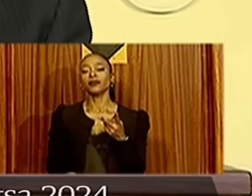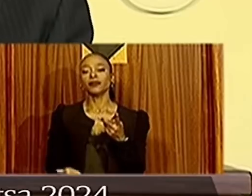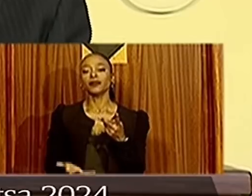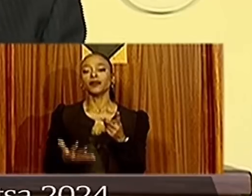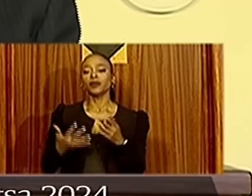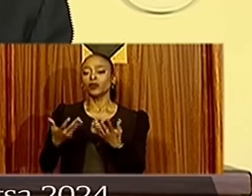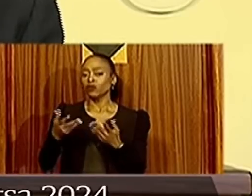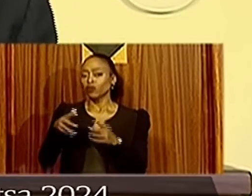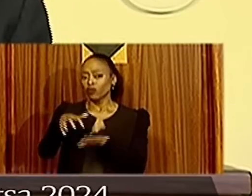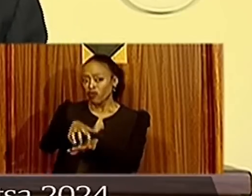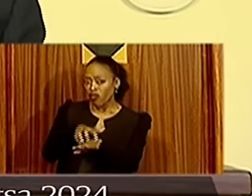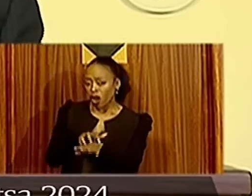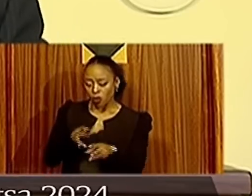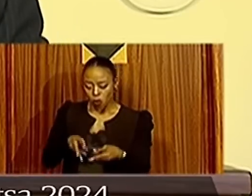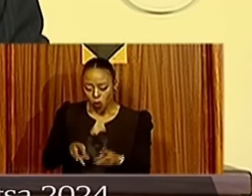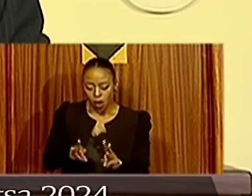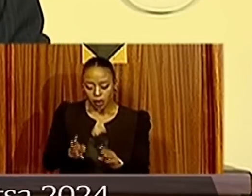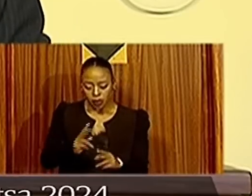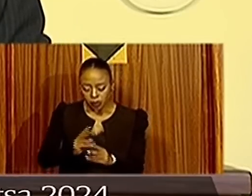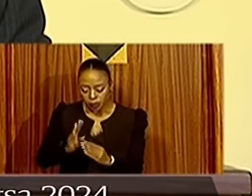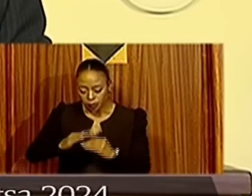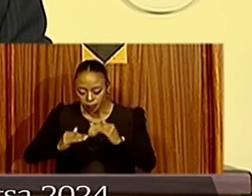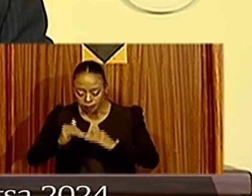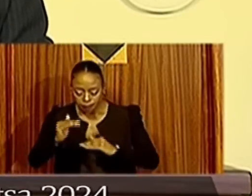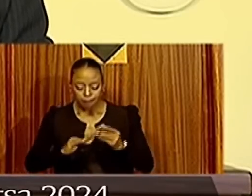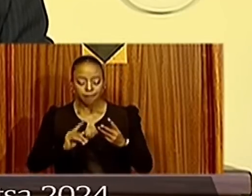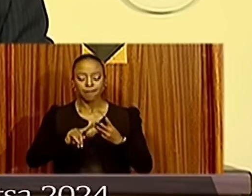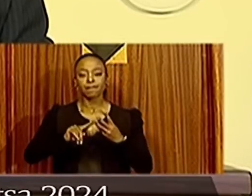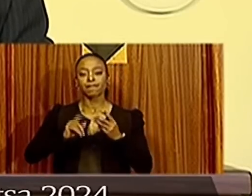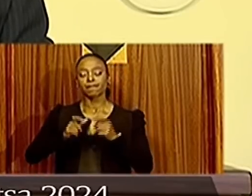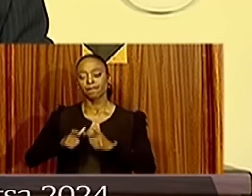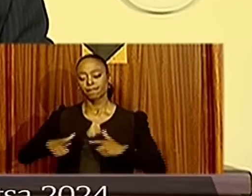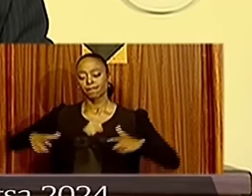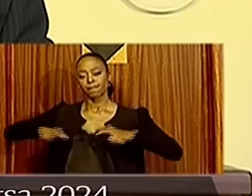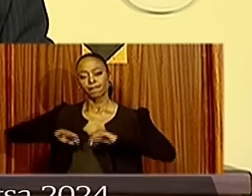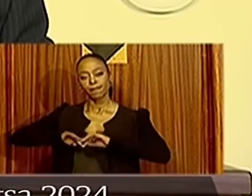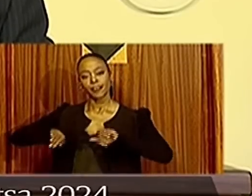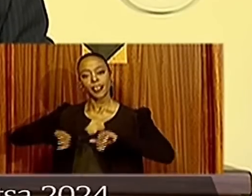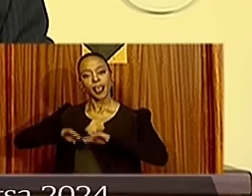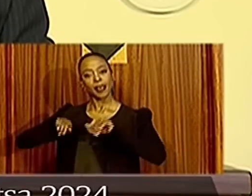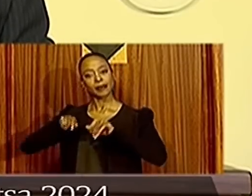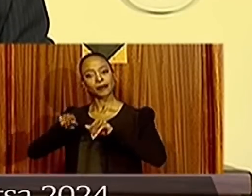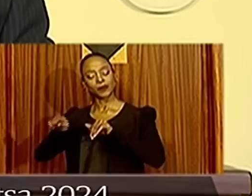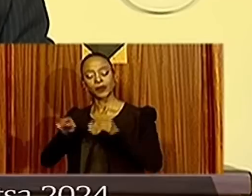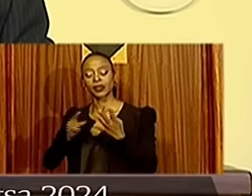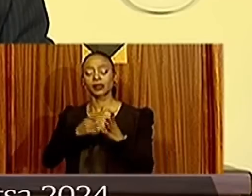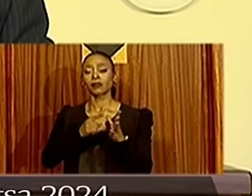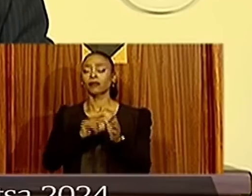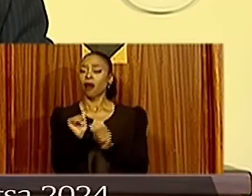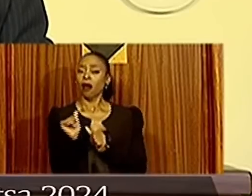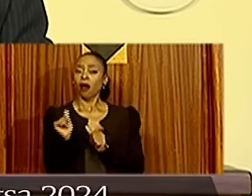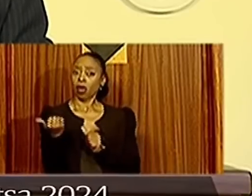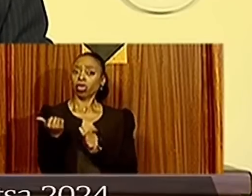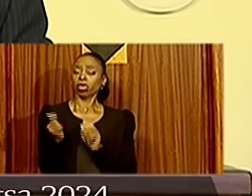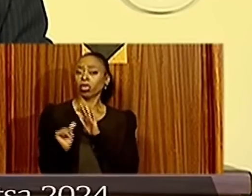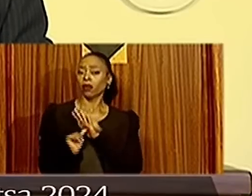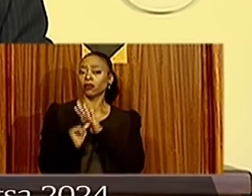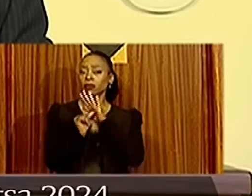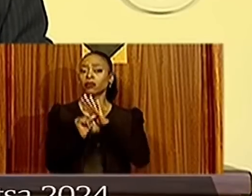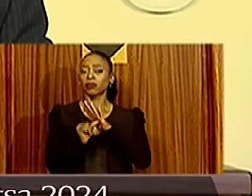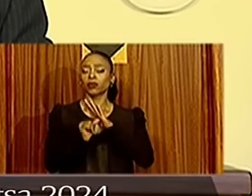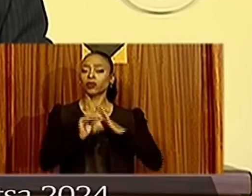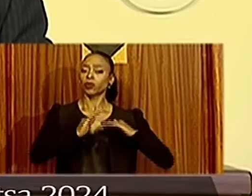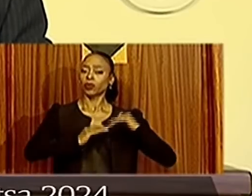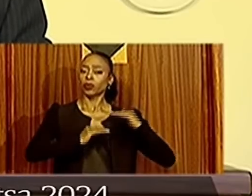rural roads, as well as dams and a number of other important